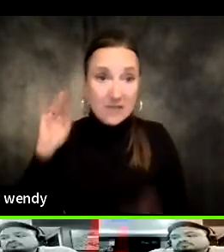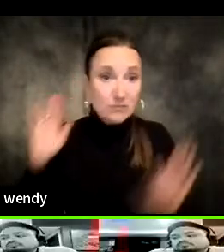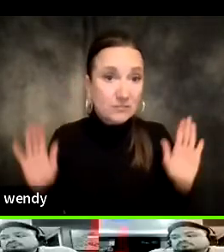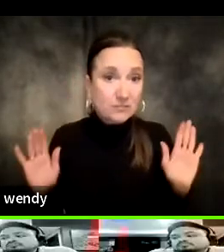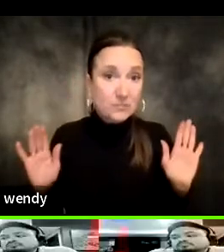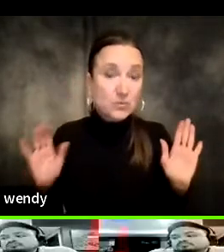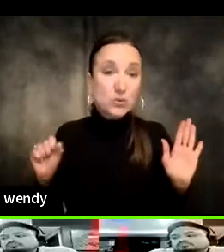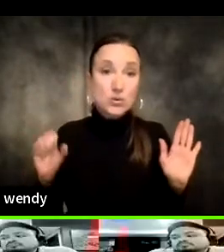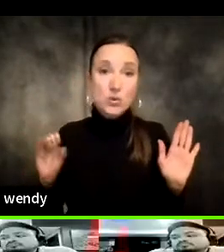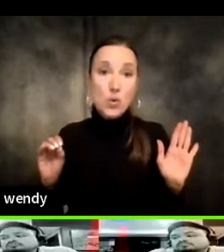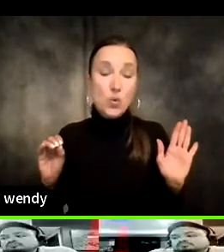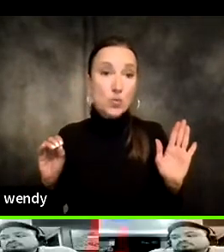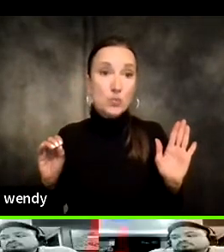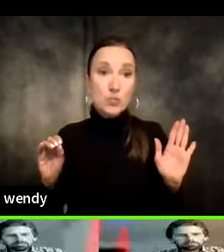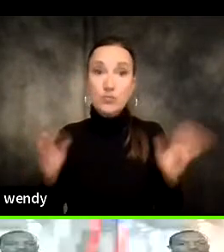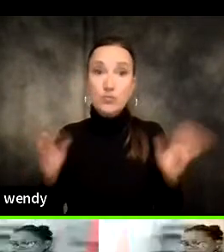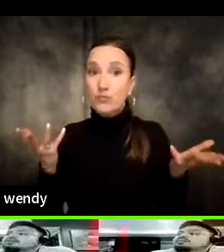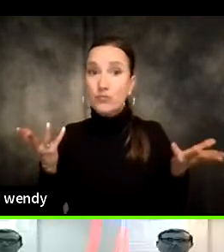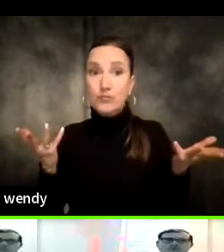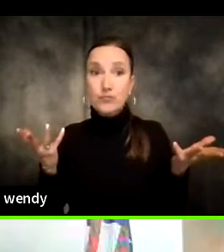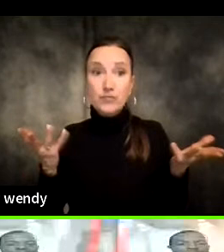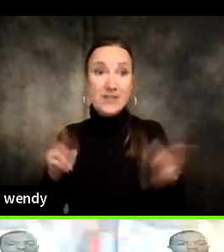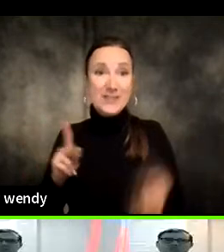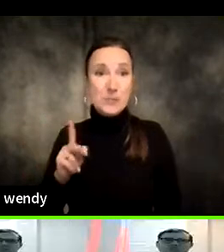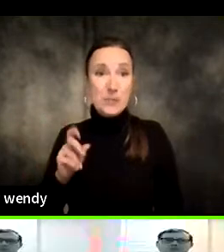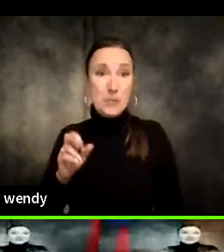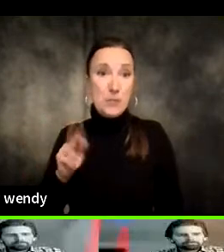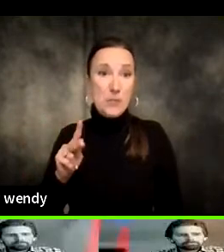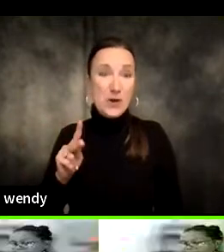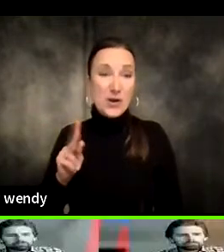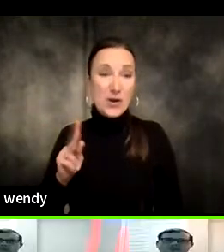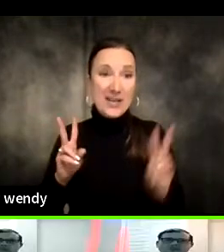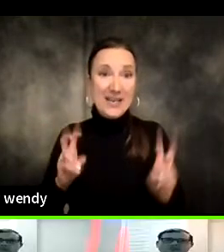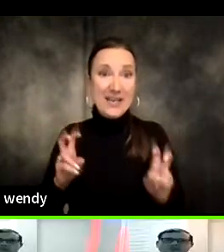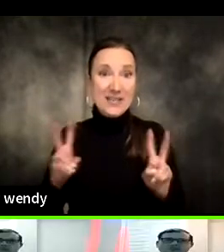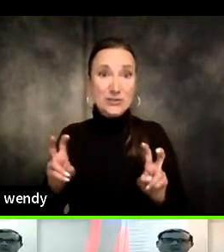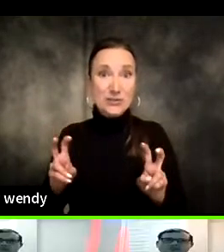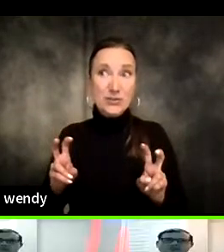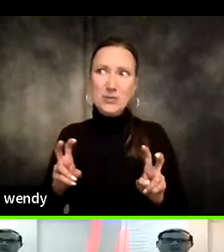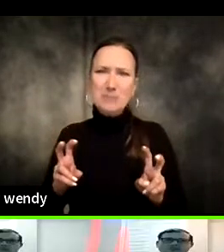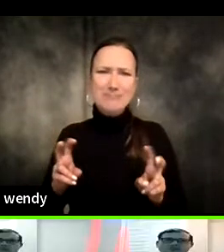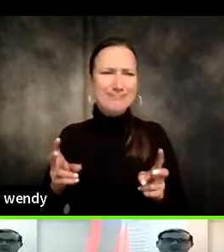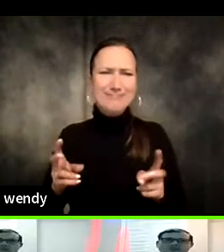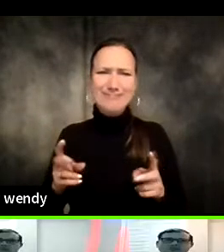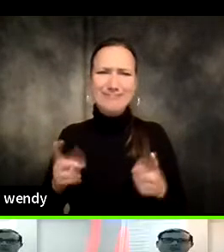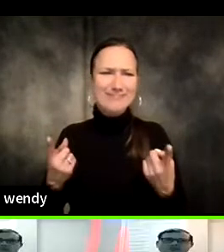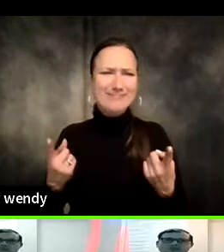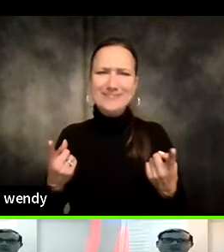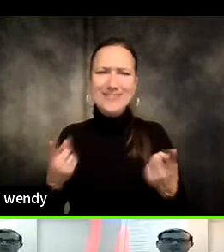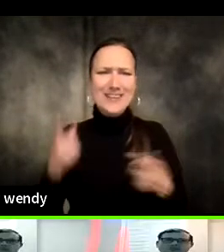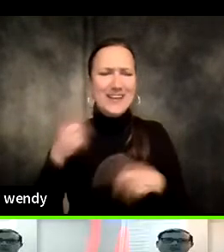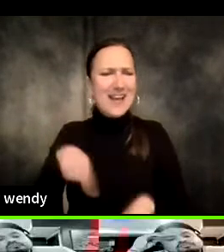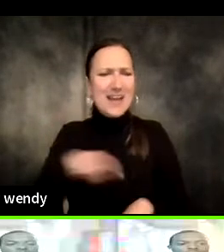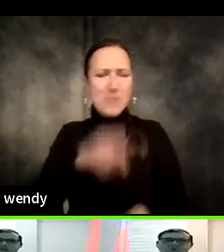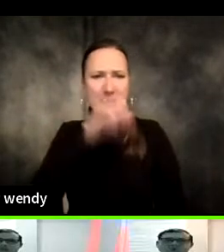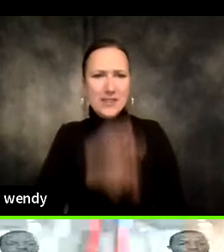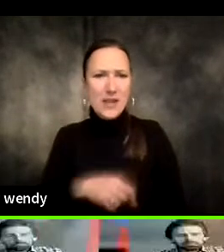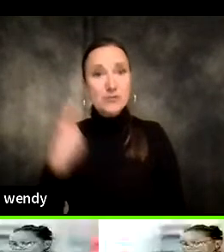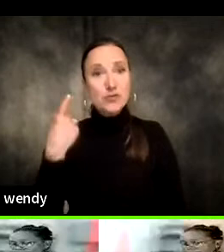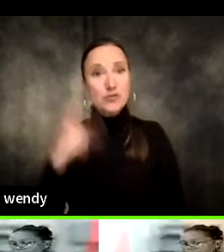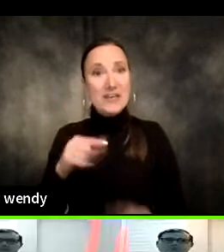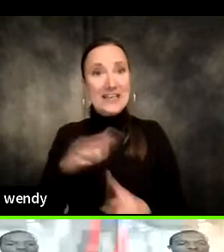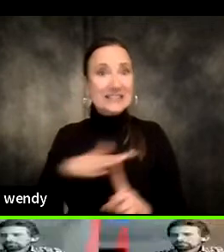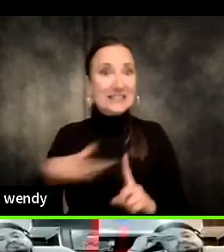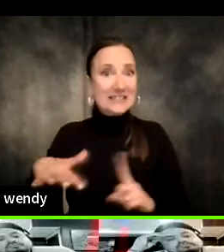So anytime, this whole park issue has become needlessly divisive, everyone loves green space, but we want to make sure that